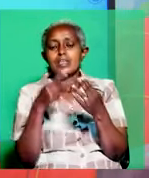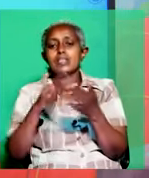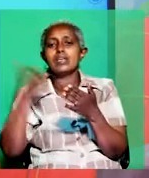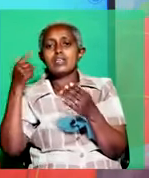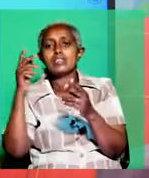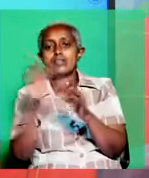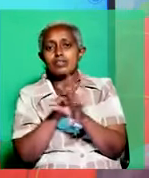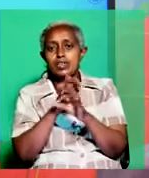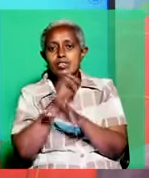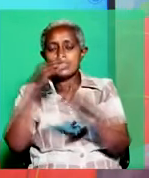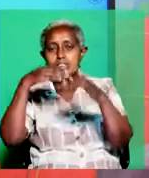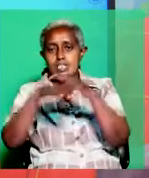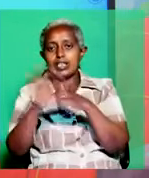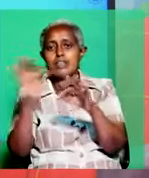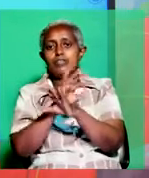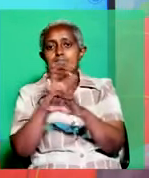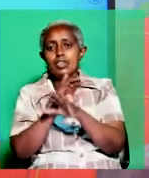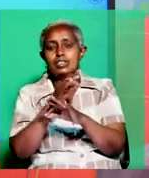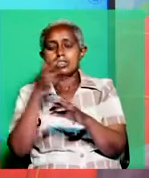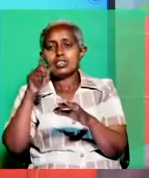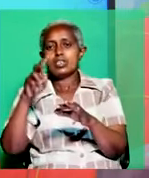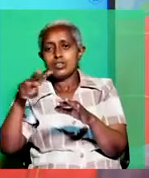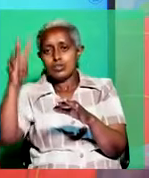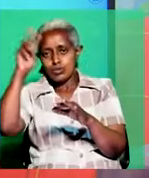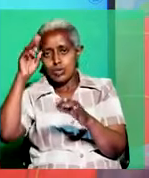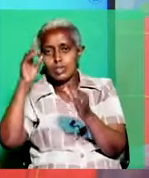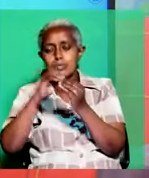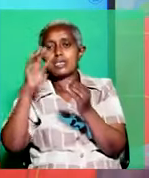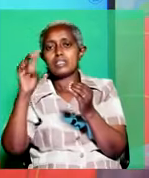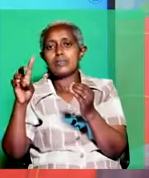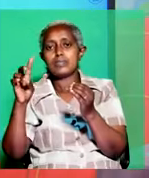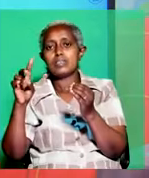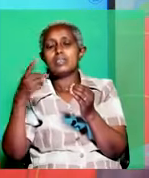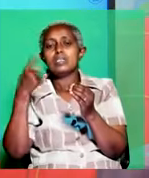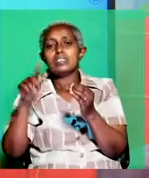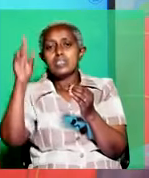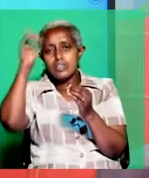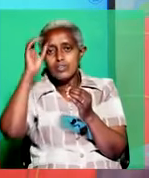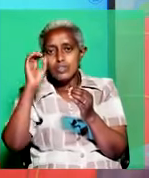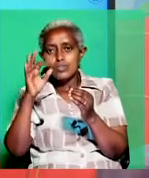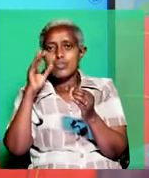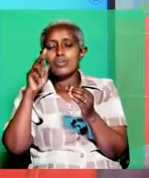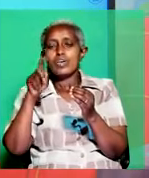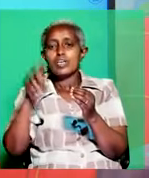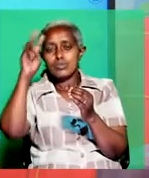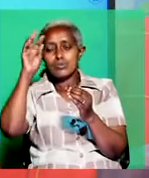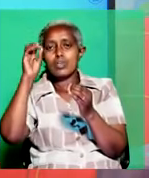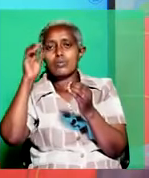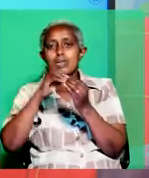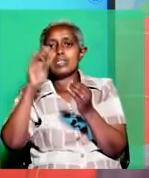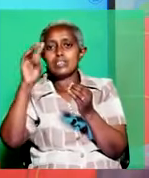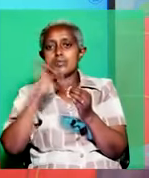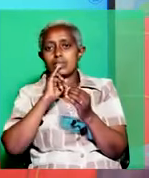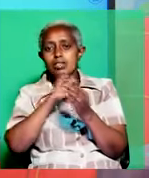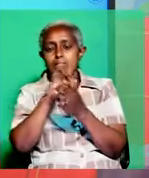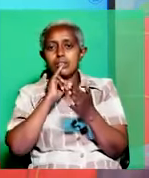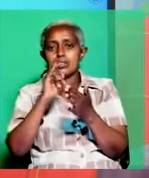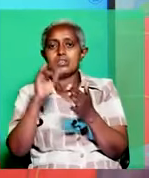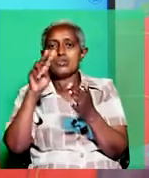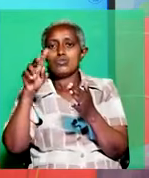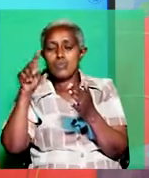function is this, the inner function x squared plus 7. The derivative of x squared plus 7 is it is